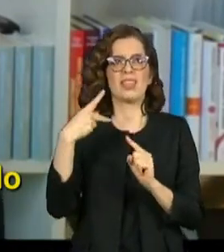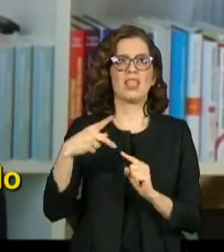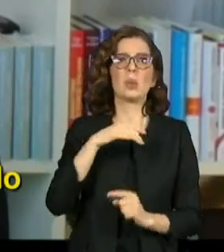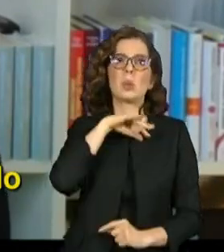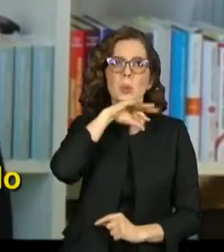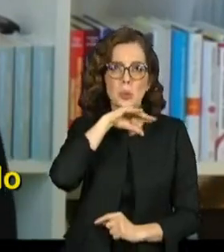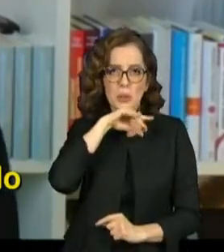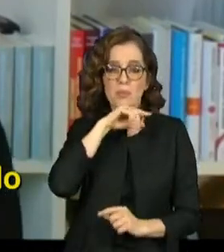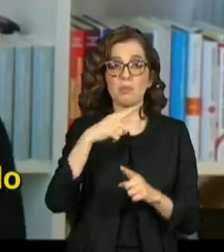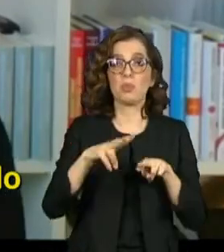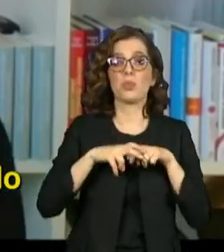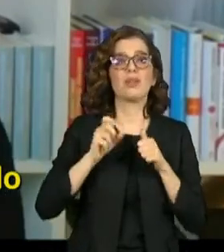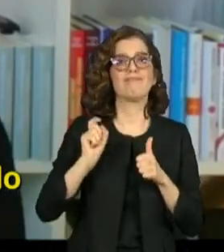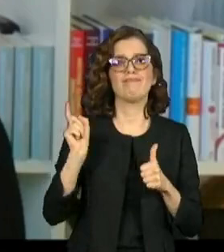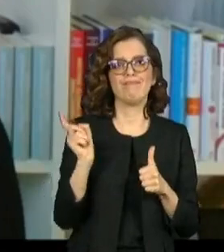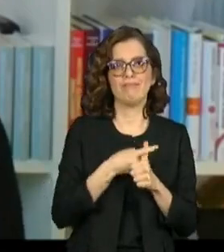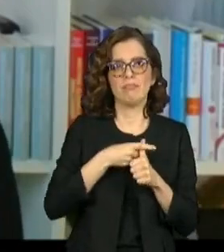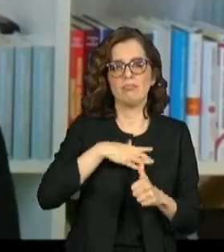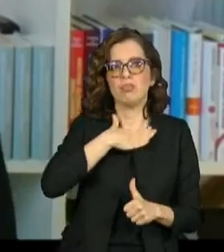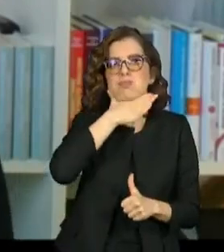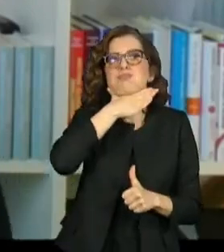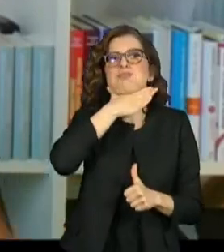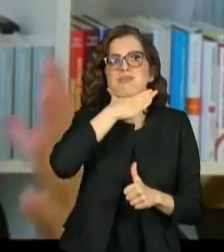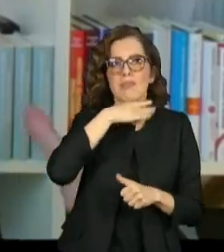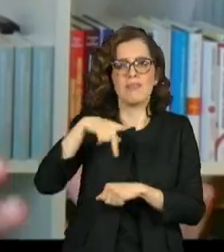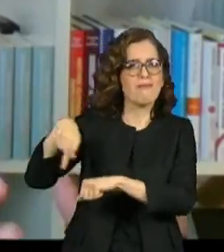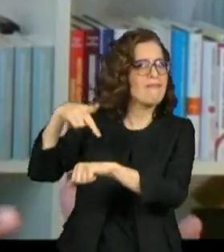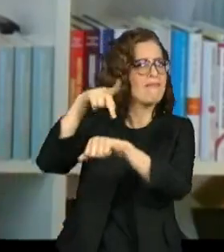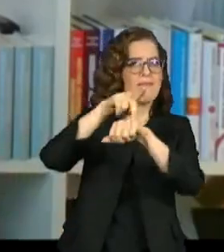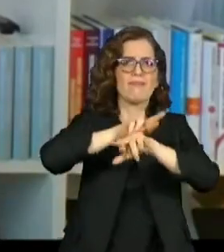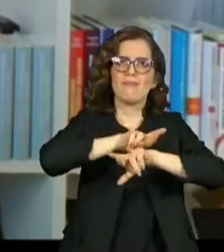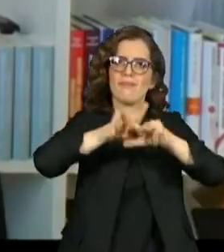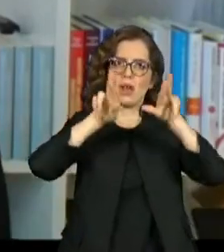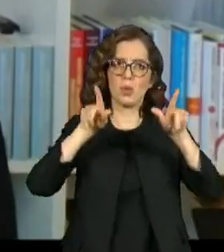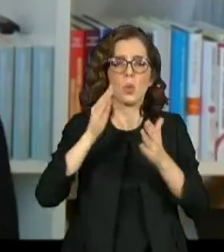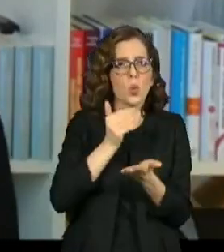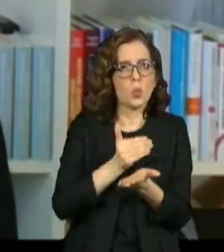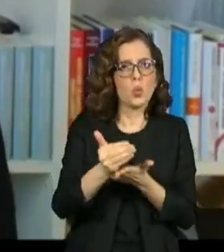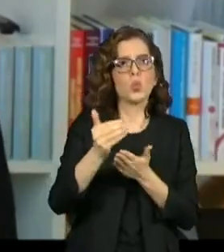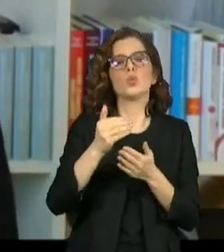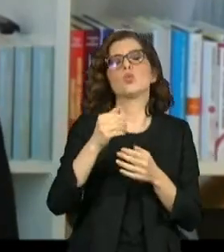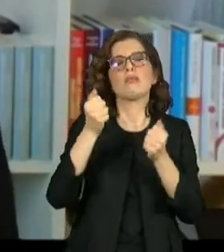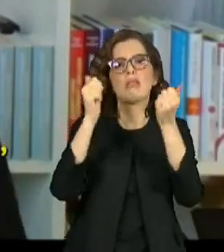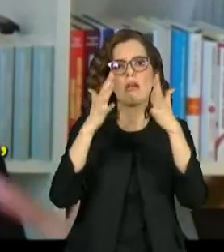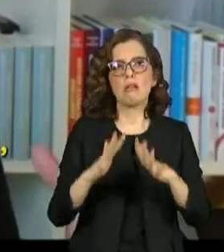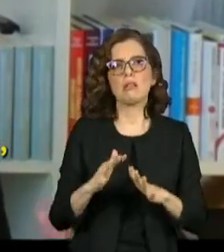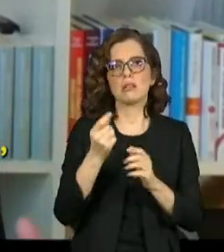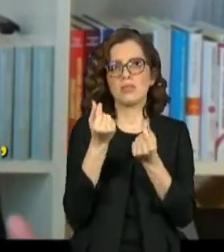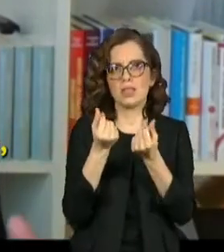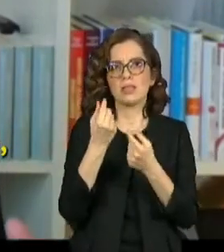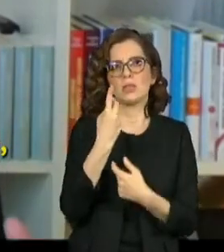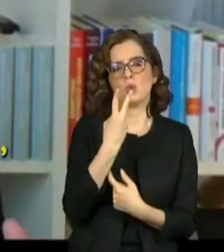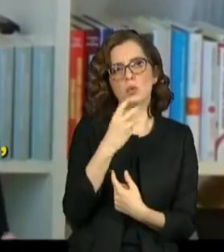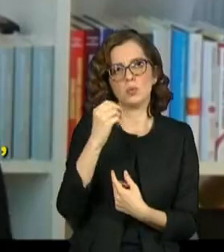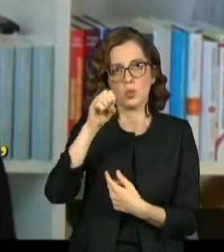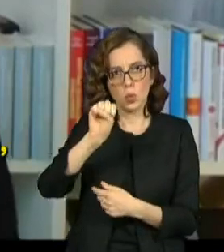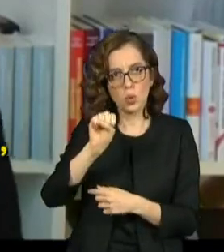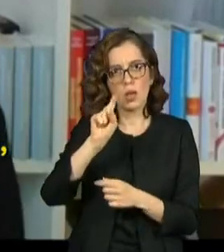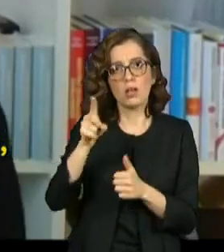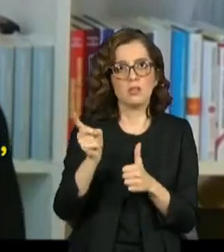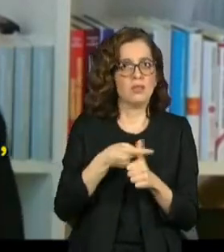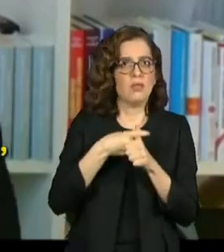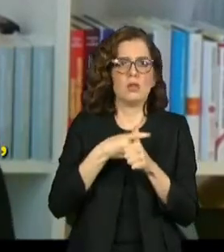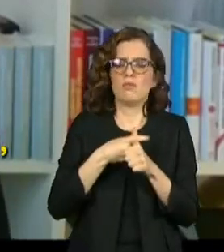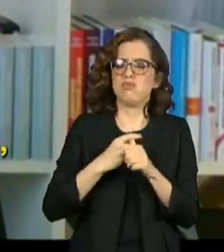huge levels of debt that have been accumulated in many countries. It started after the 2008 financial crisis when debt levels went up, and